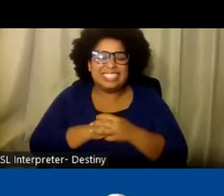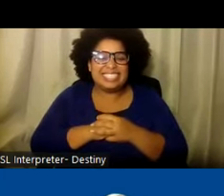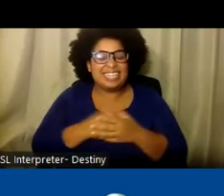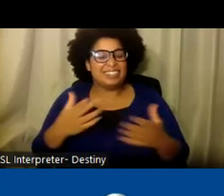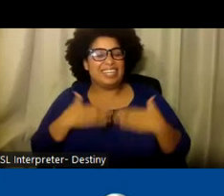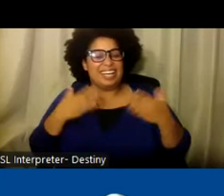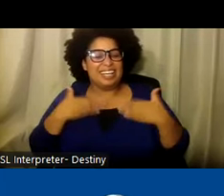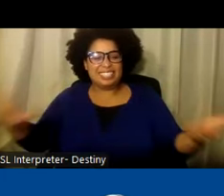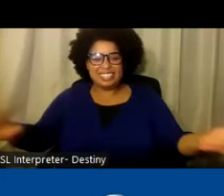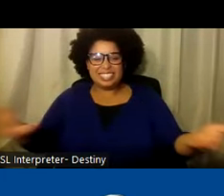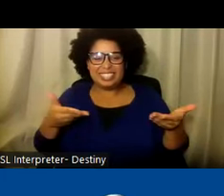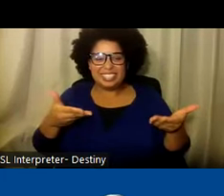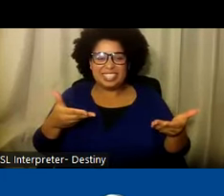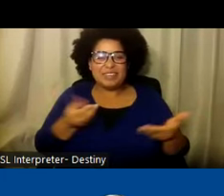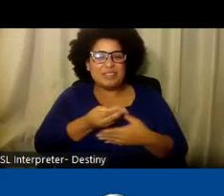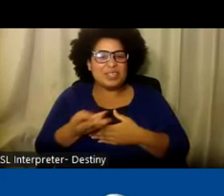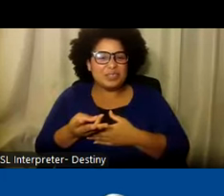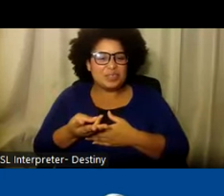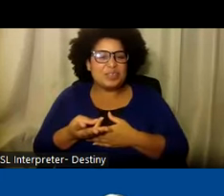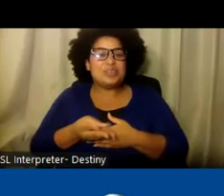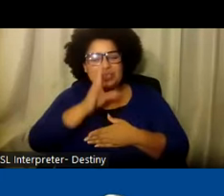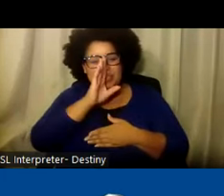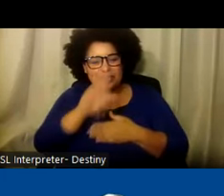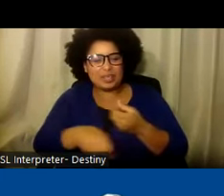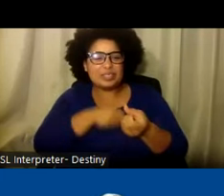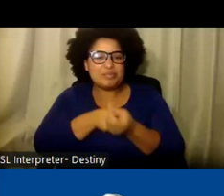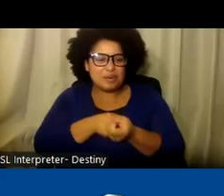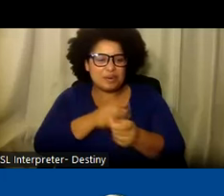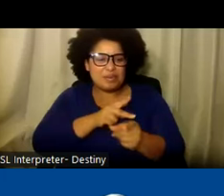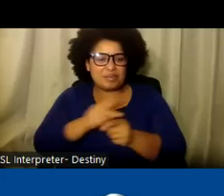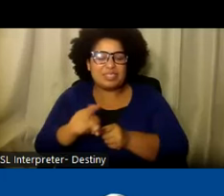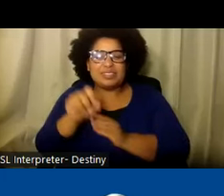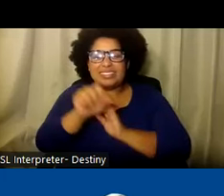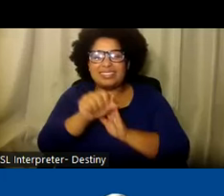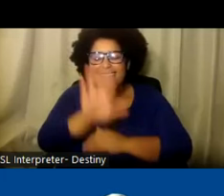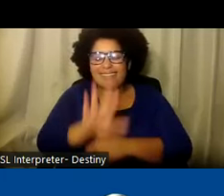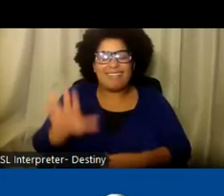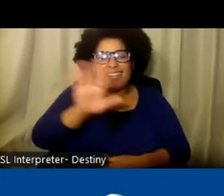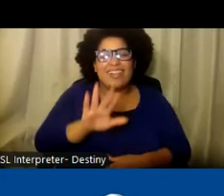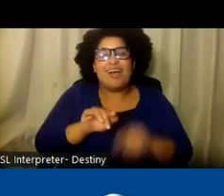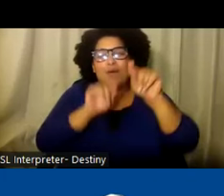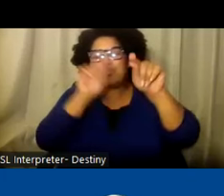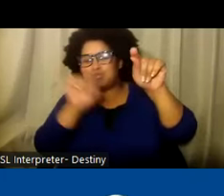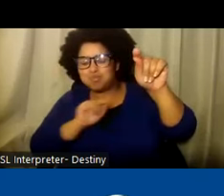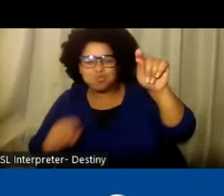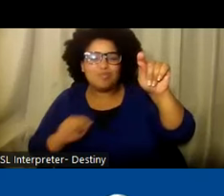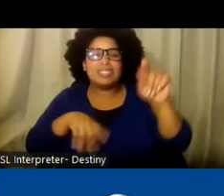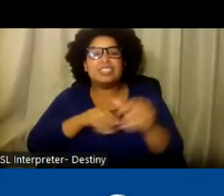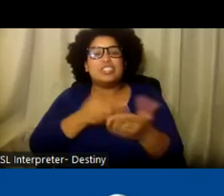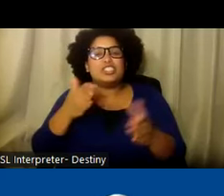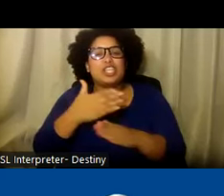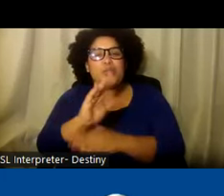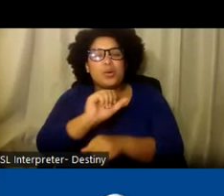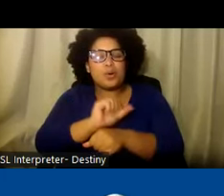of introducing a few direct support professionals from around the state to share about their work in action and what keeps